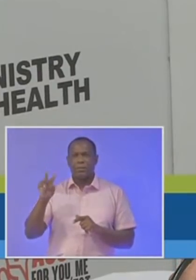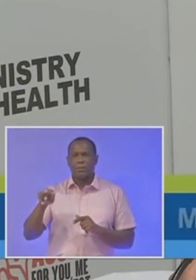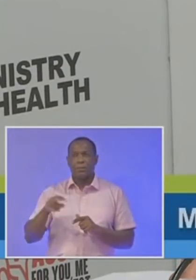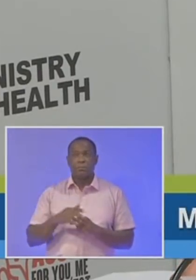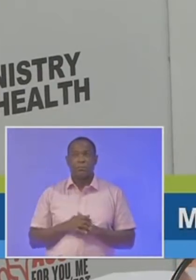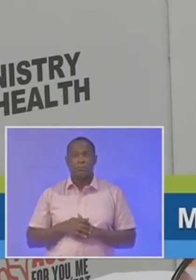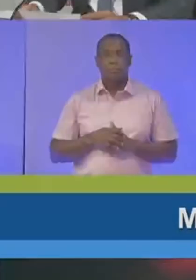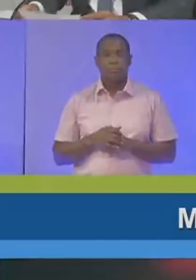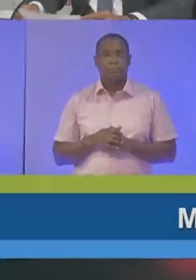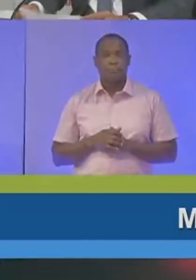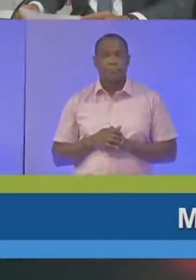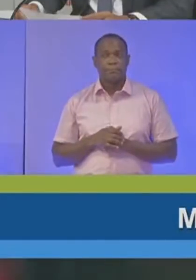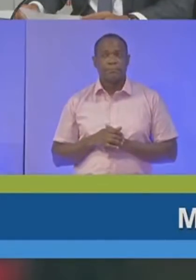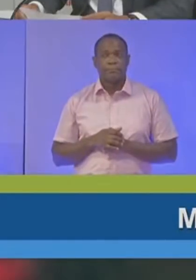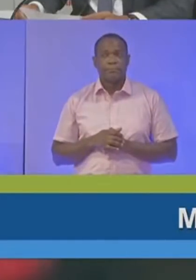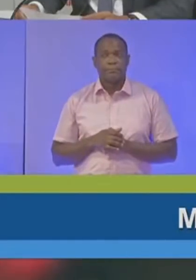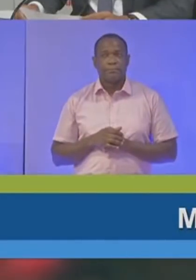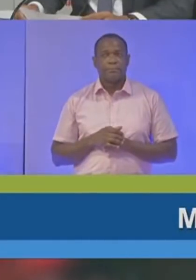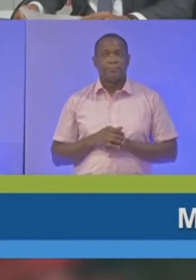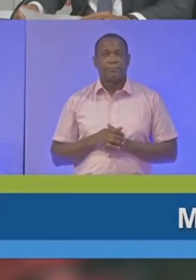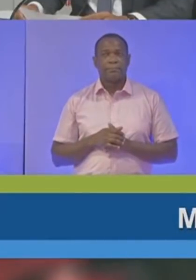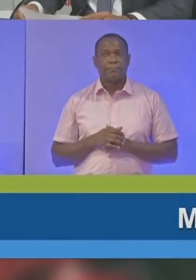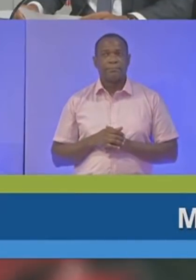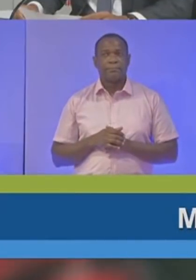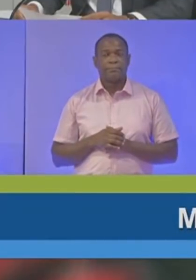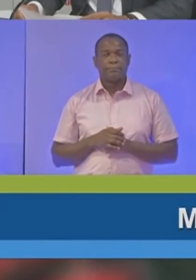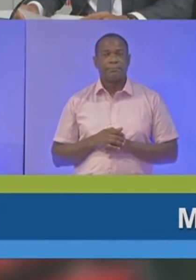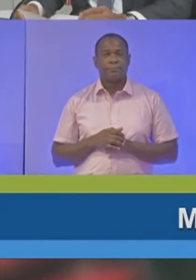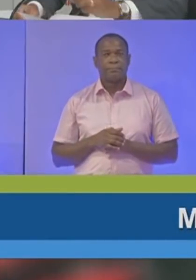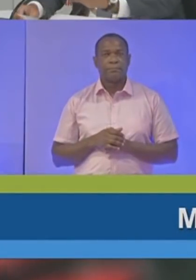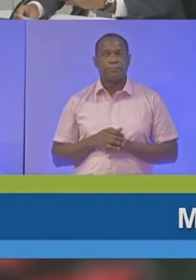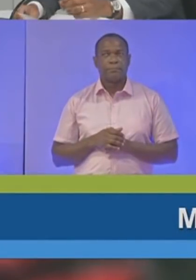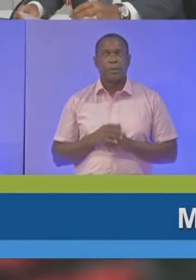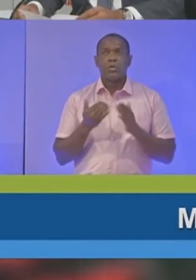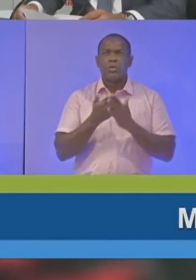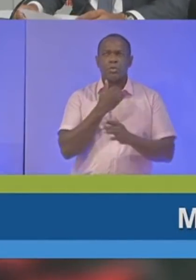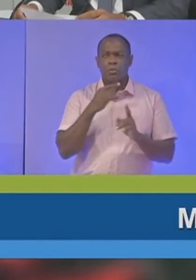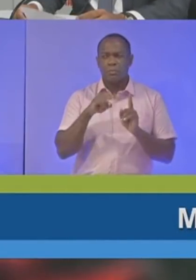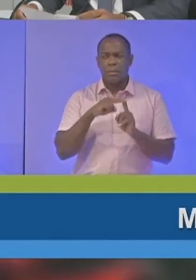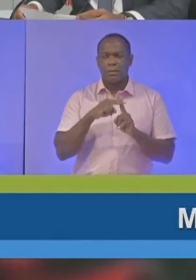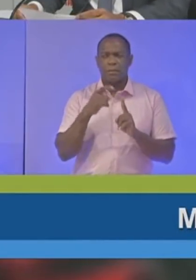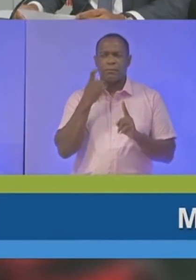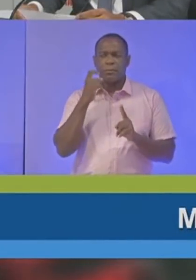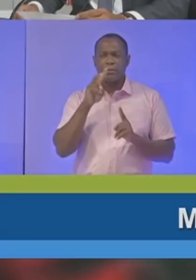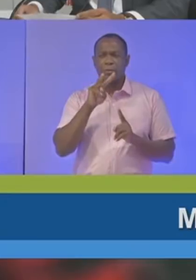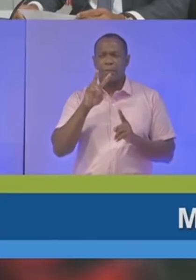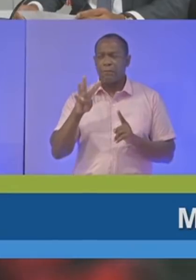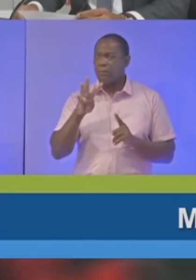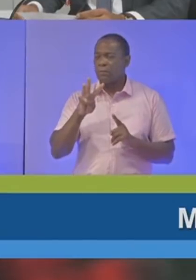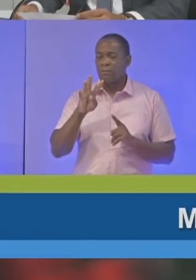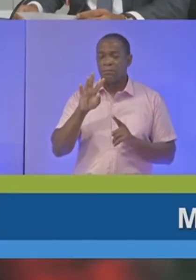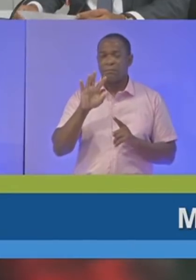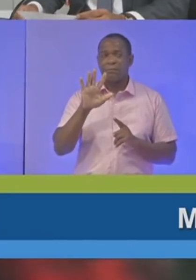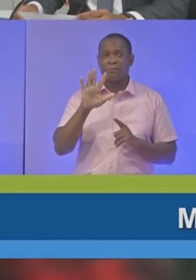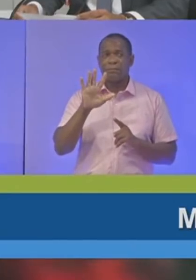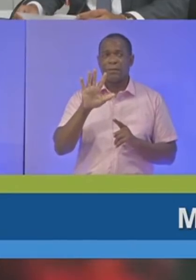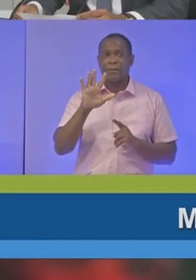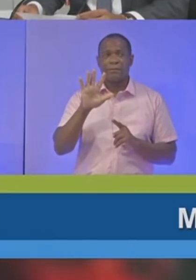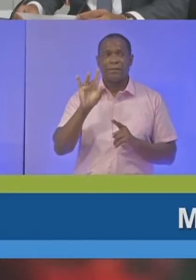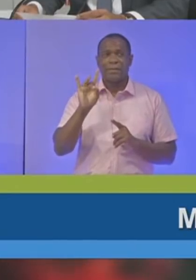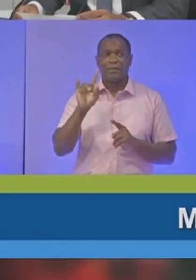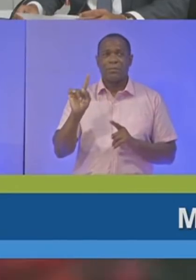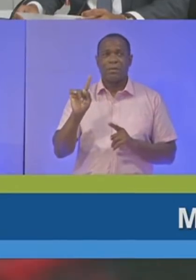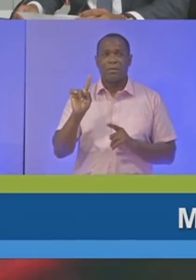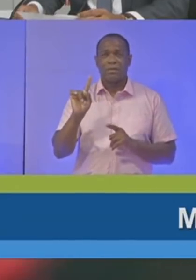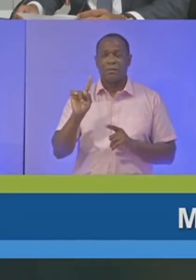Minister will go into details. And we begin with the new positive cases over the last 24 hours, 581. Total